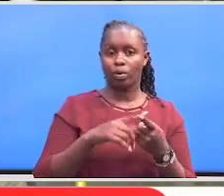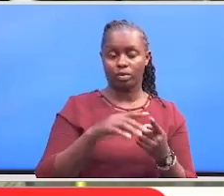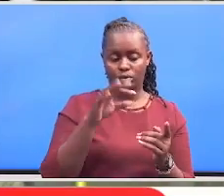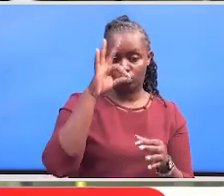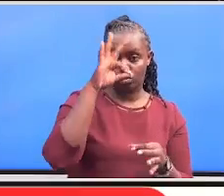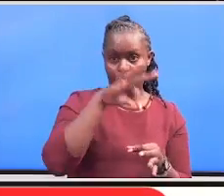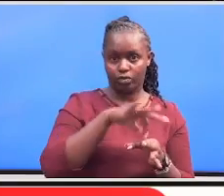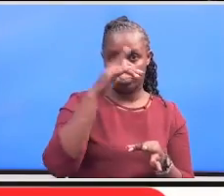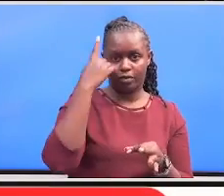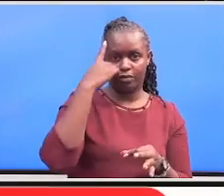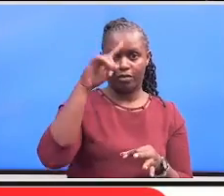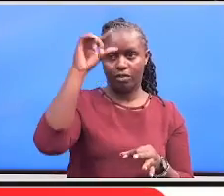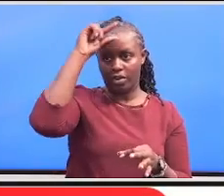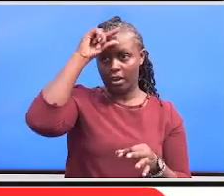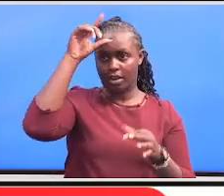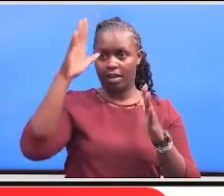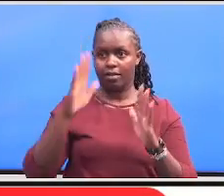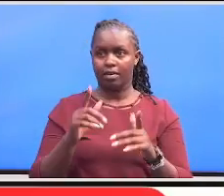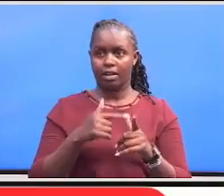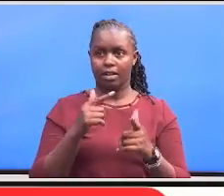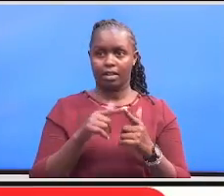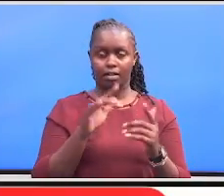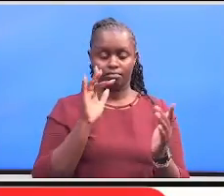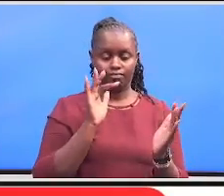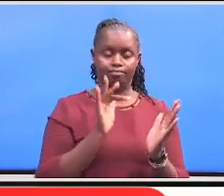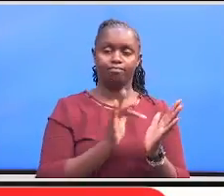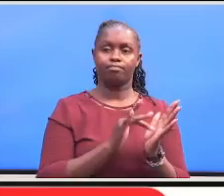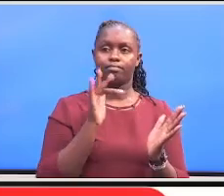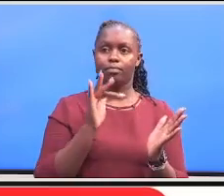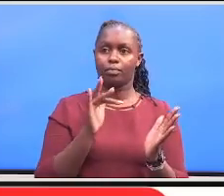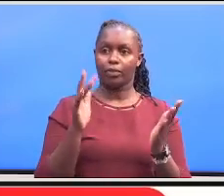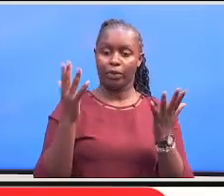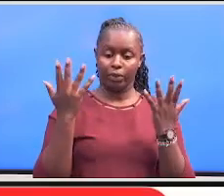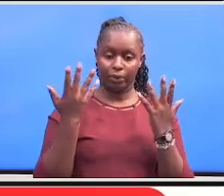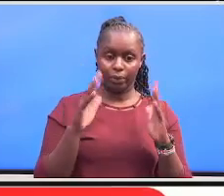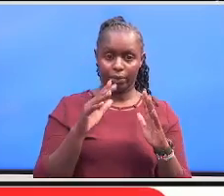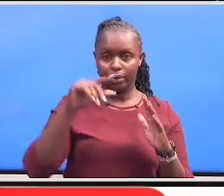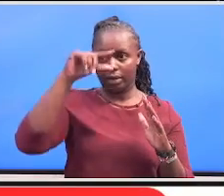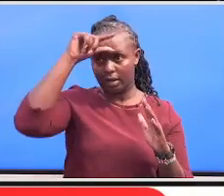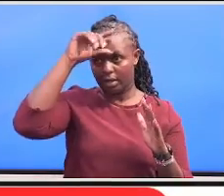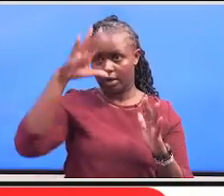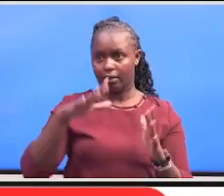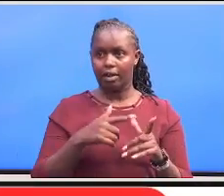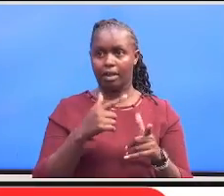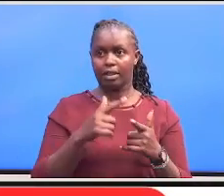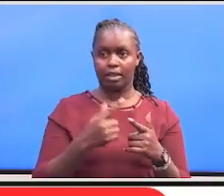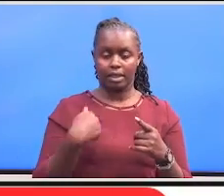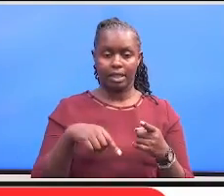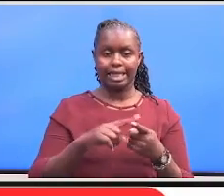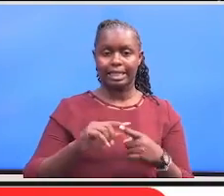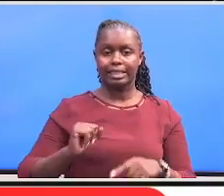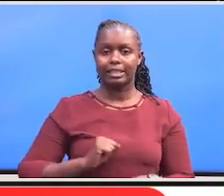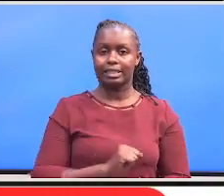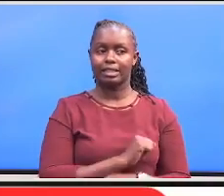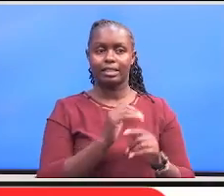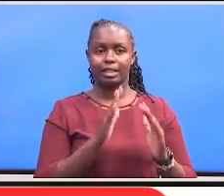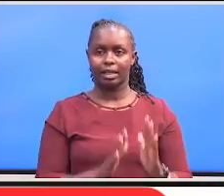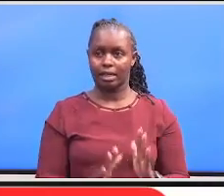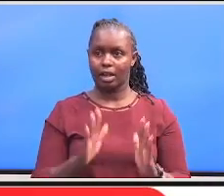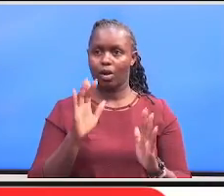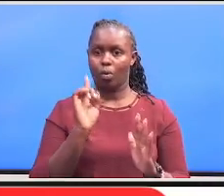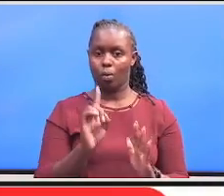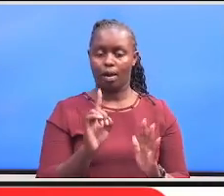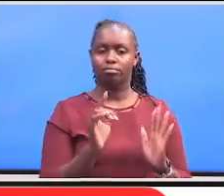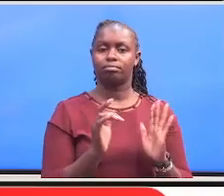unachagua party, and then you select one candidate. Ukimaliza kuchagua governor, inakupeleka kwa senator. Same thing. One party,